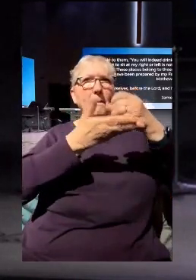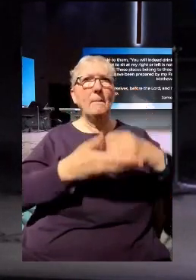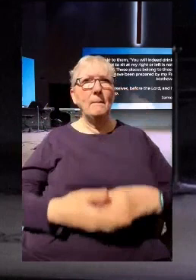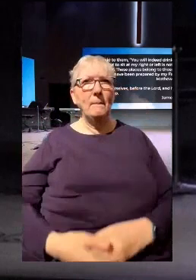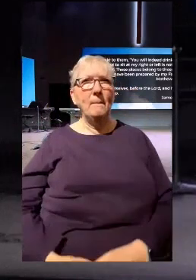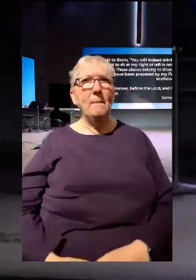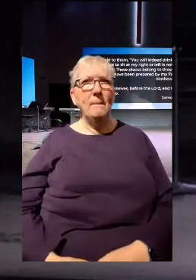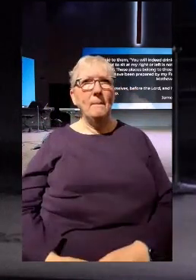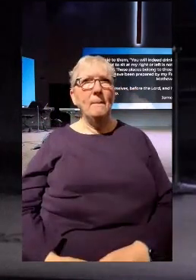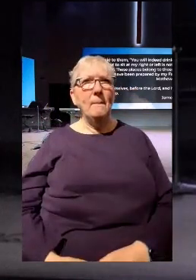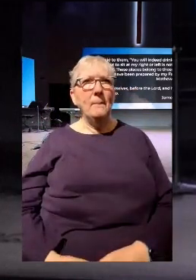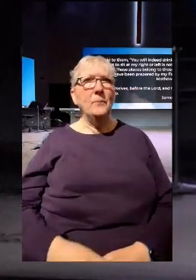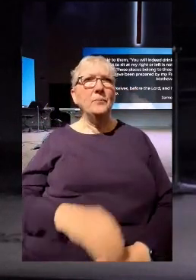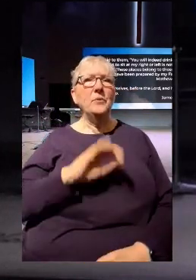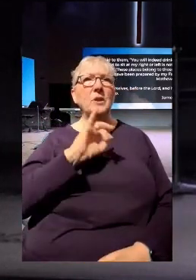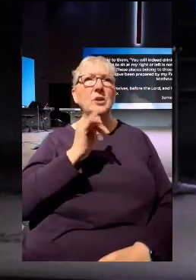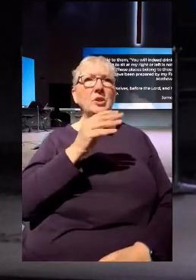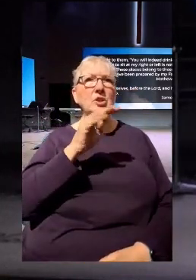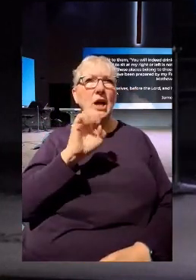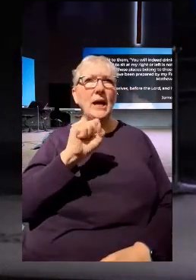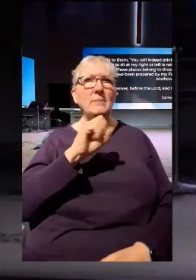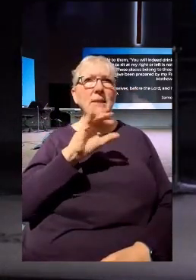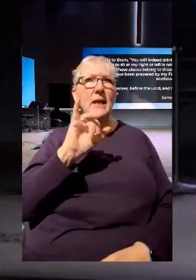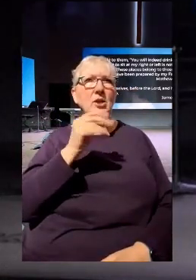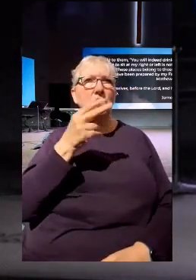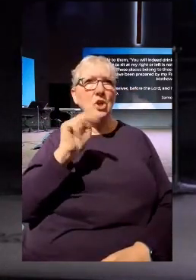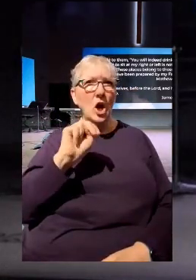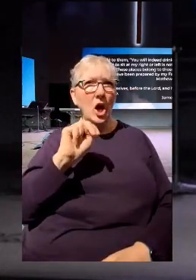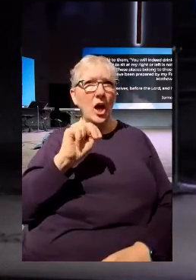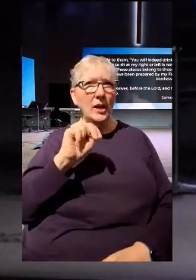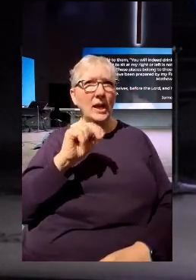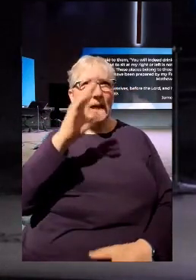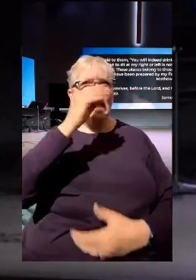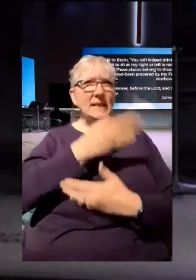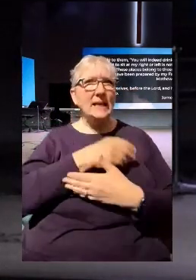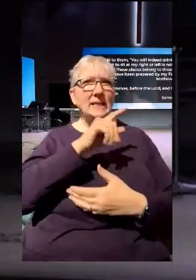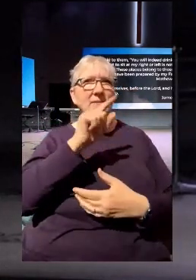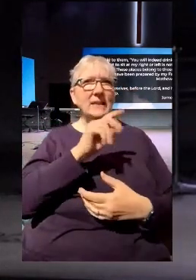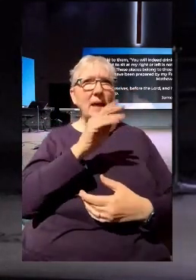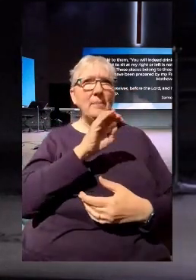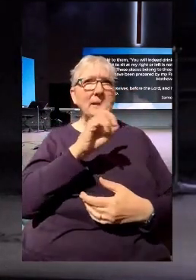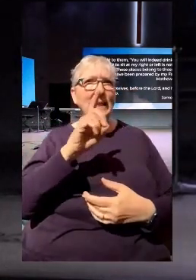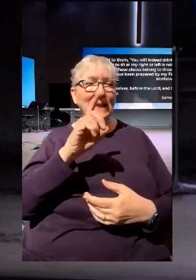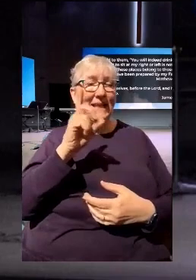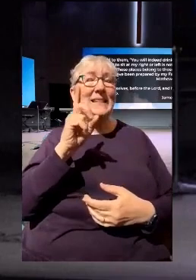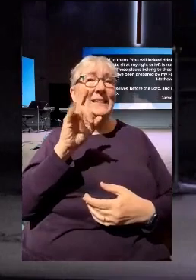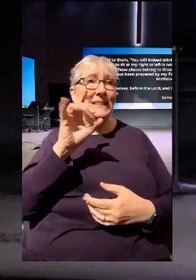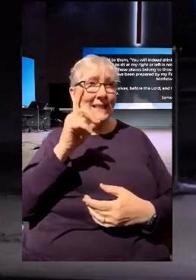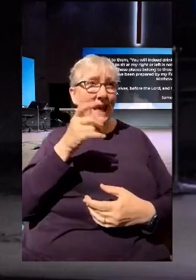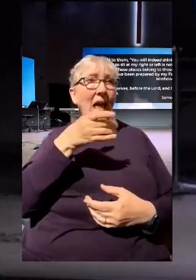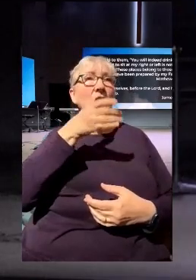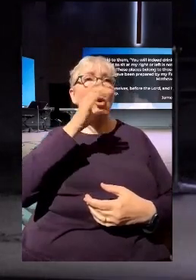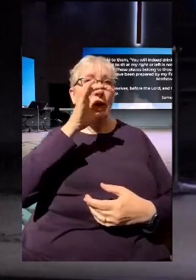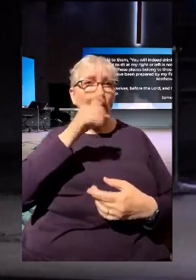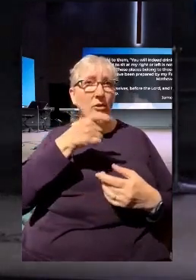James and John, the sons of Zebedee, did eventually drink from the cup. Now, it wasn't the cup of God's wrath,